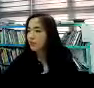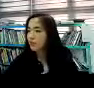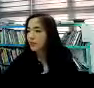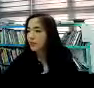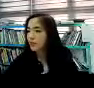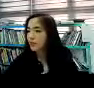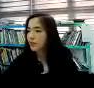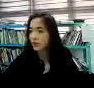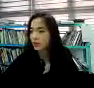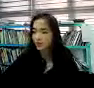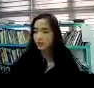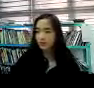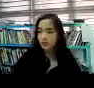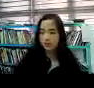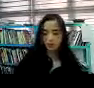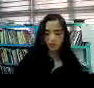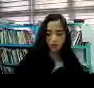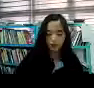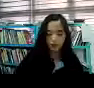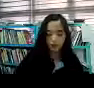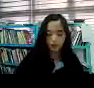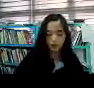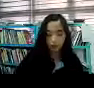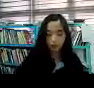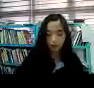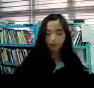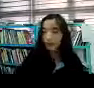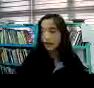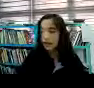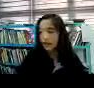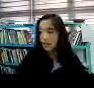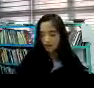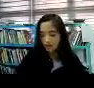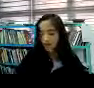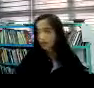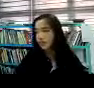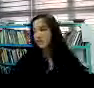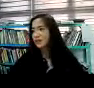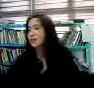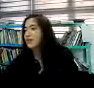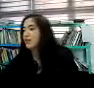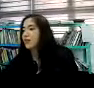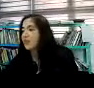So, for example, gusto nyo pong mag-search ng halimbawa, banana. Okay.